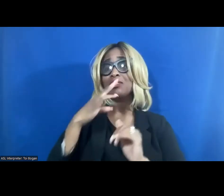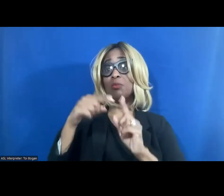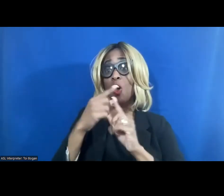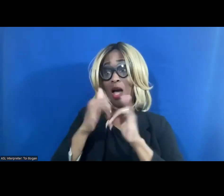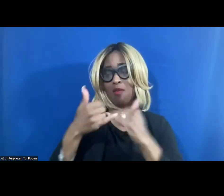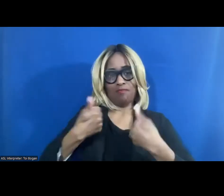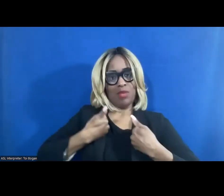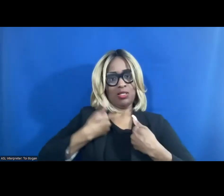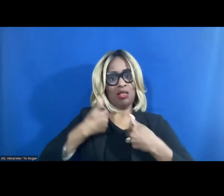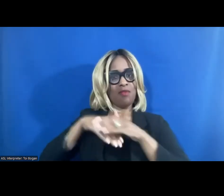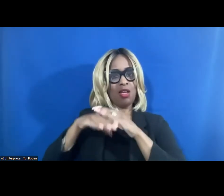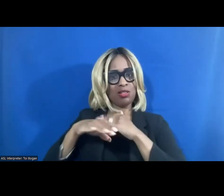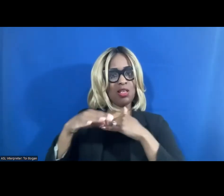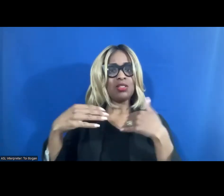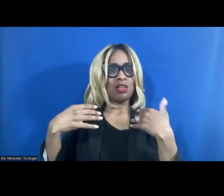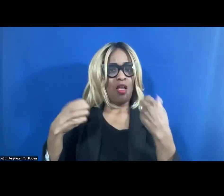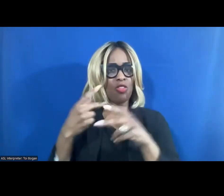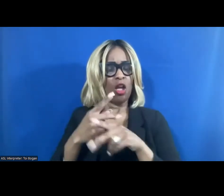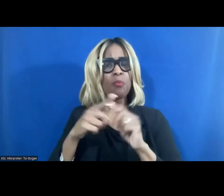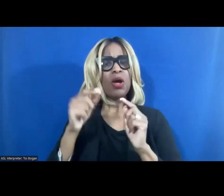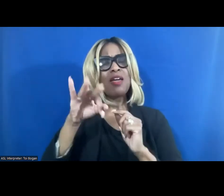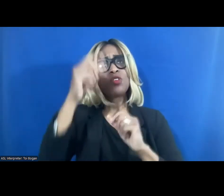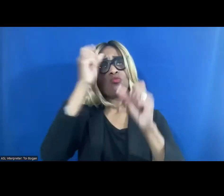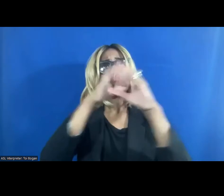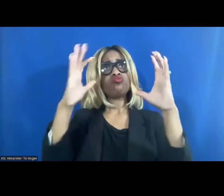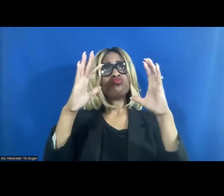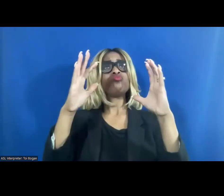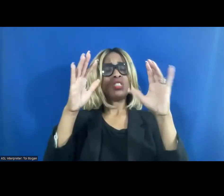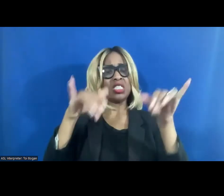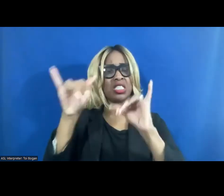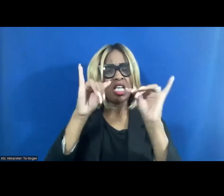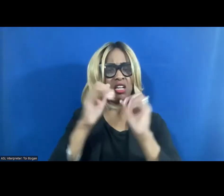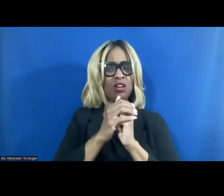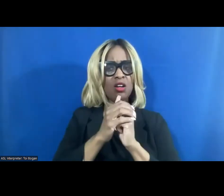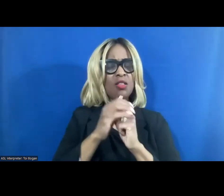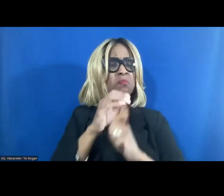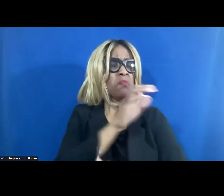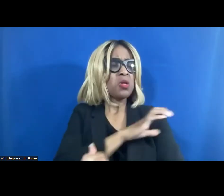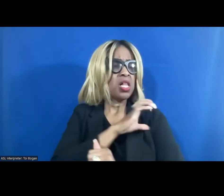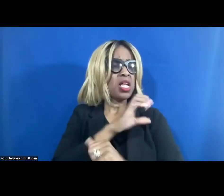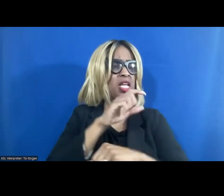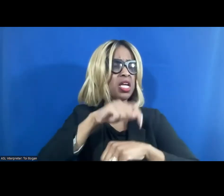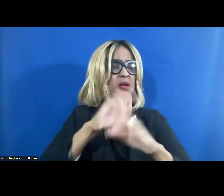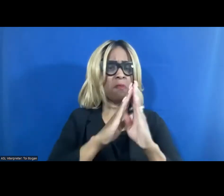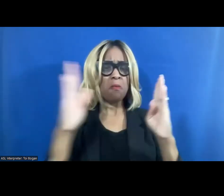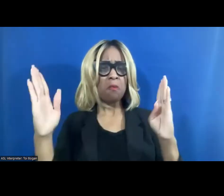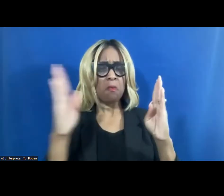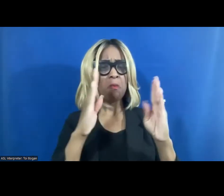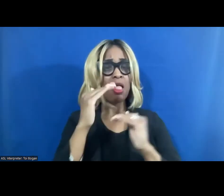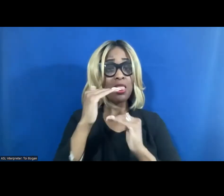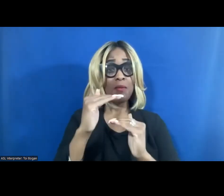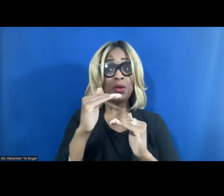of our standard healthcare models, clinic hours are rather limited. Some communities may have no